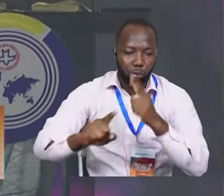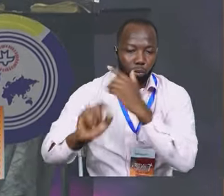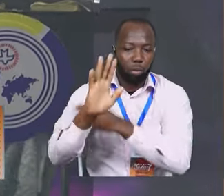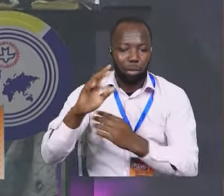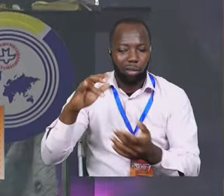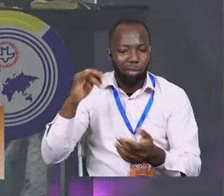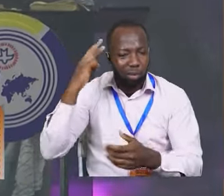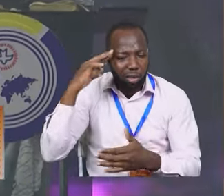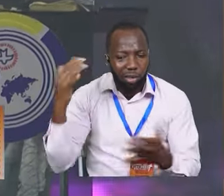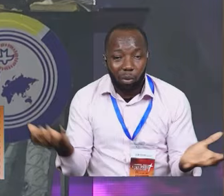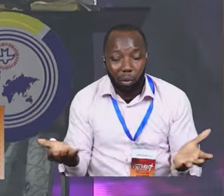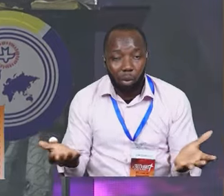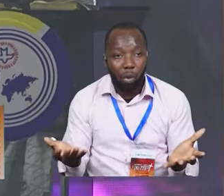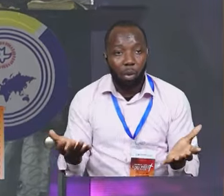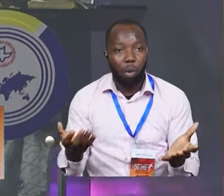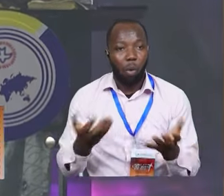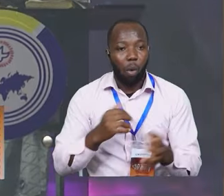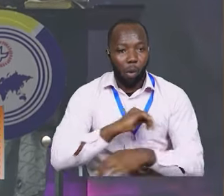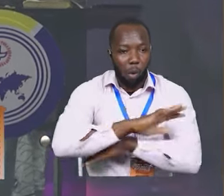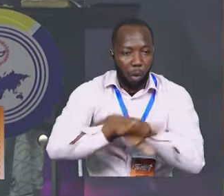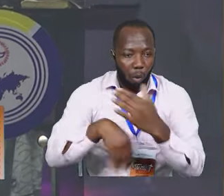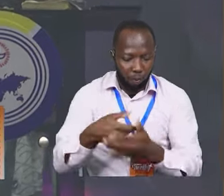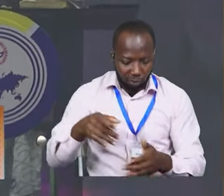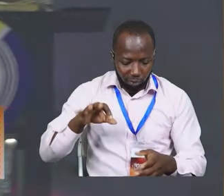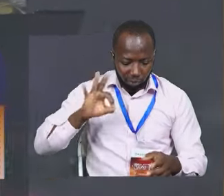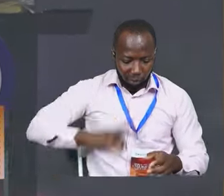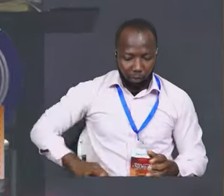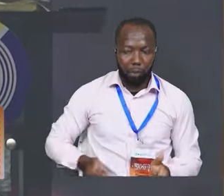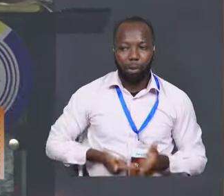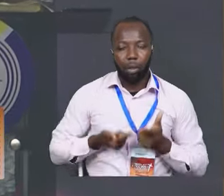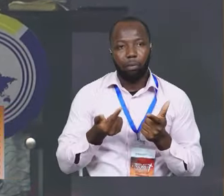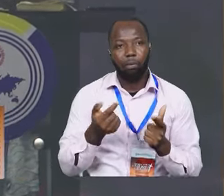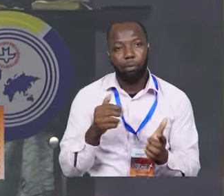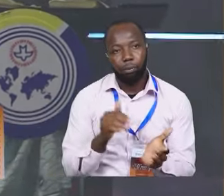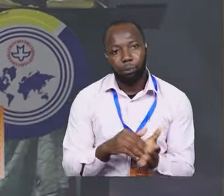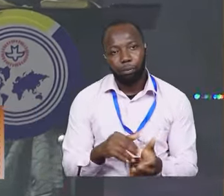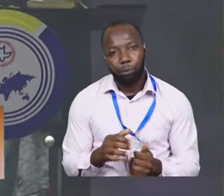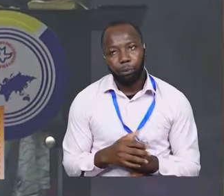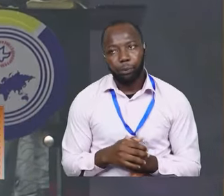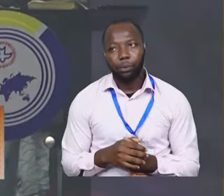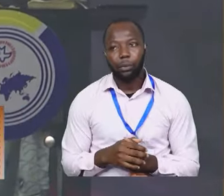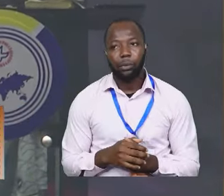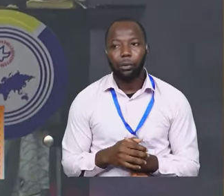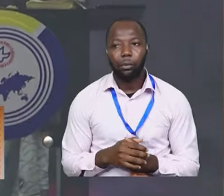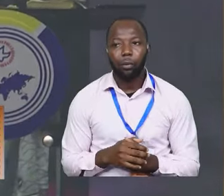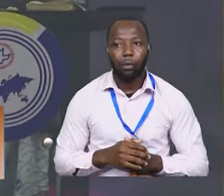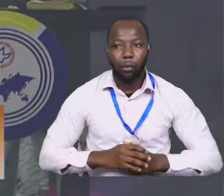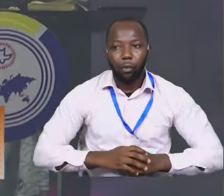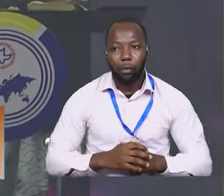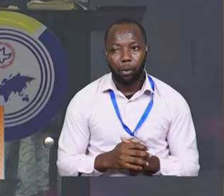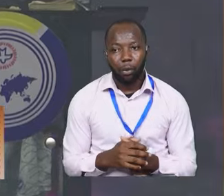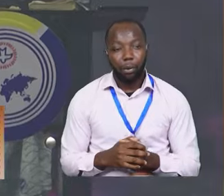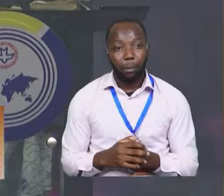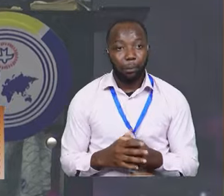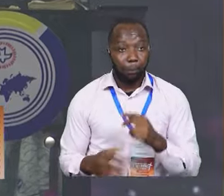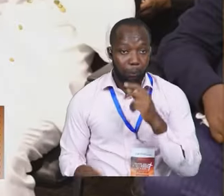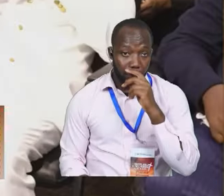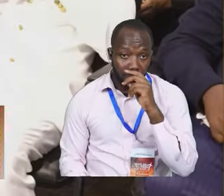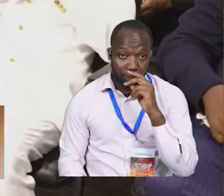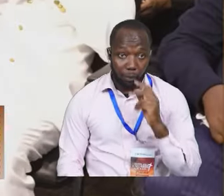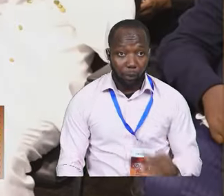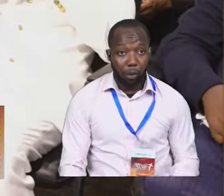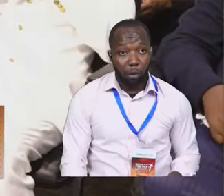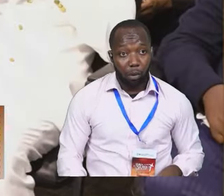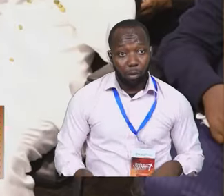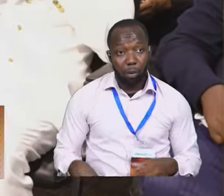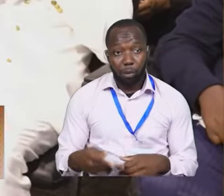The reason why God is reconciling the world to himself through Jesus is that so we might receive back the life we lost.